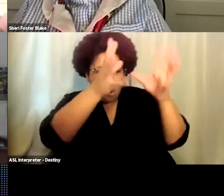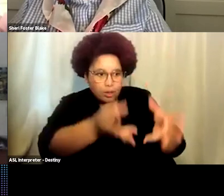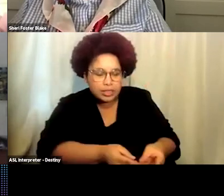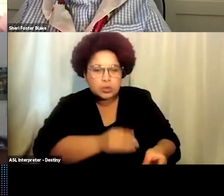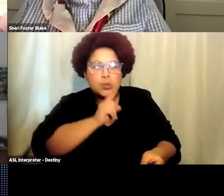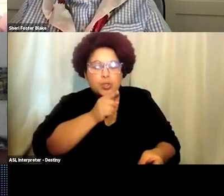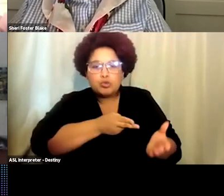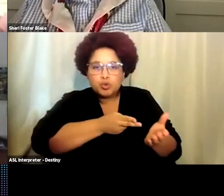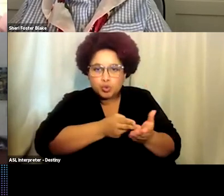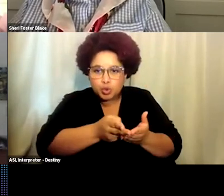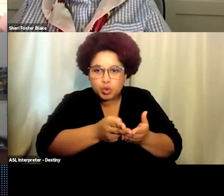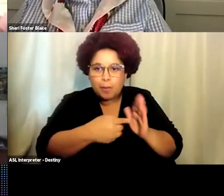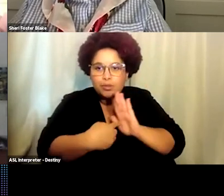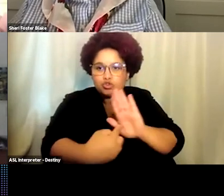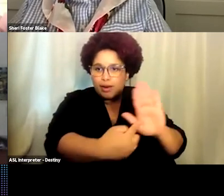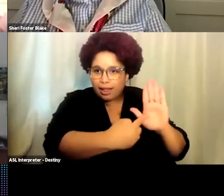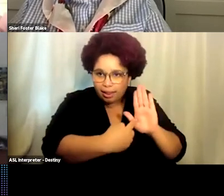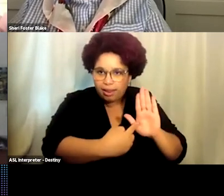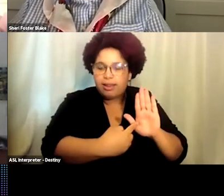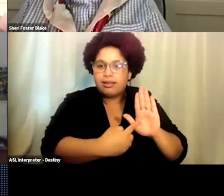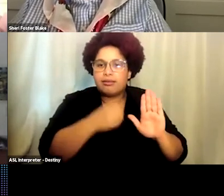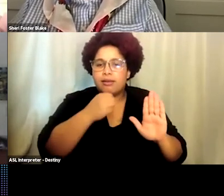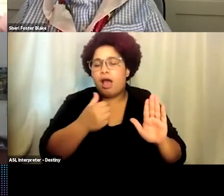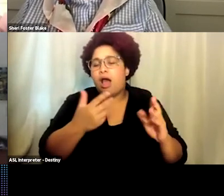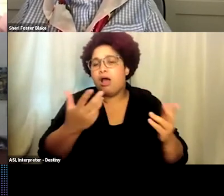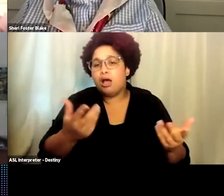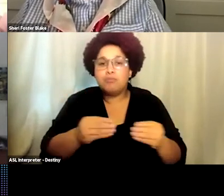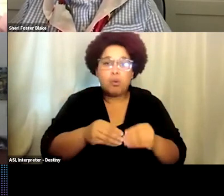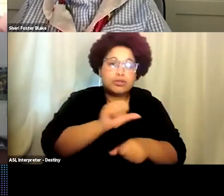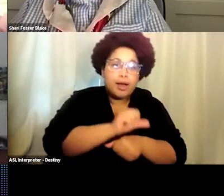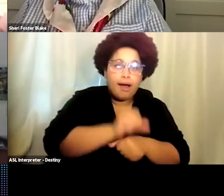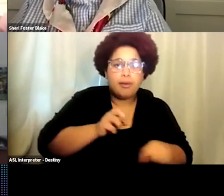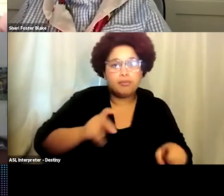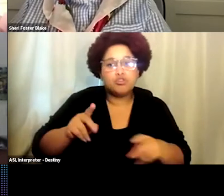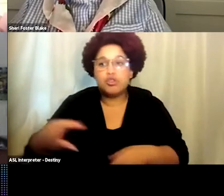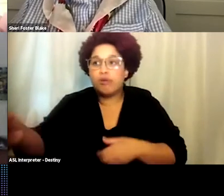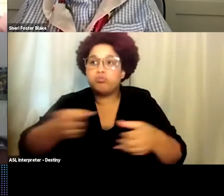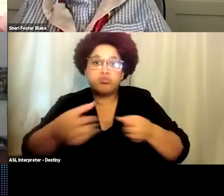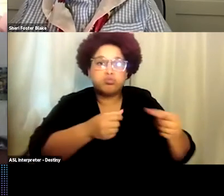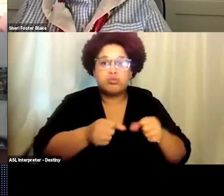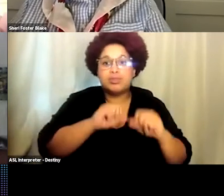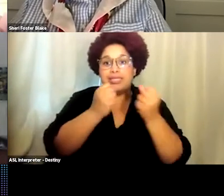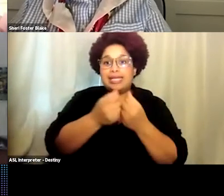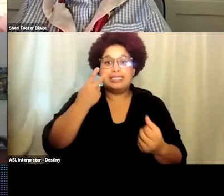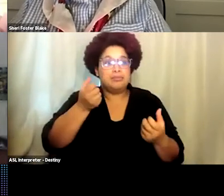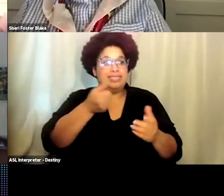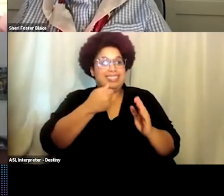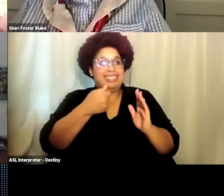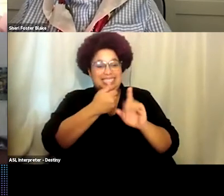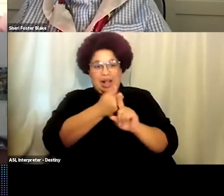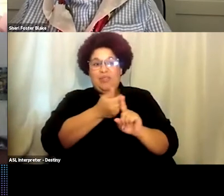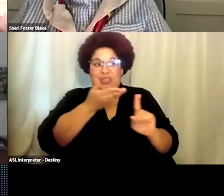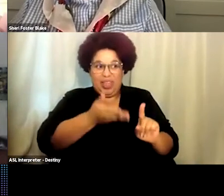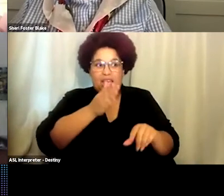true, portrayals that it's not just about more jobs and more opportunities so that the society sees themselves reflected on